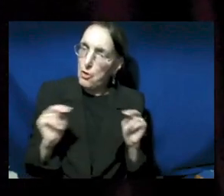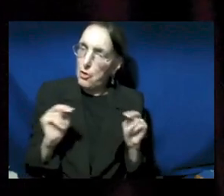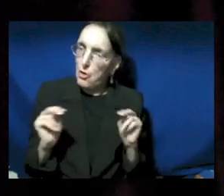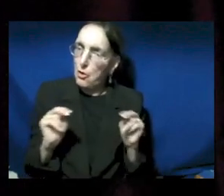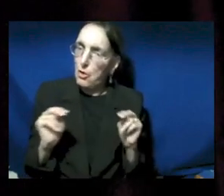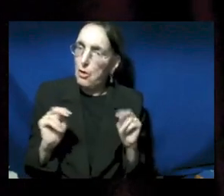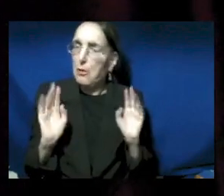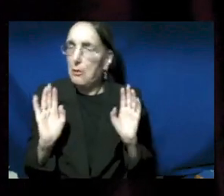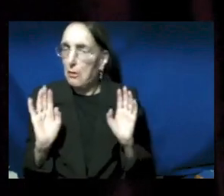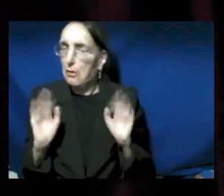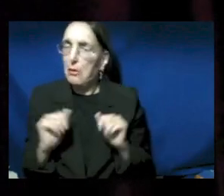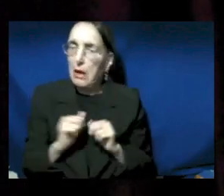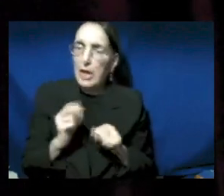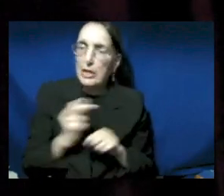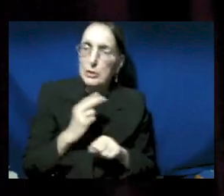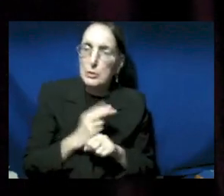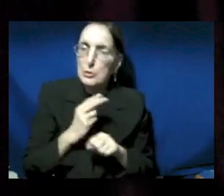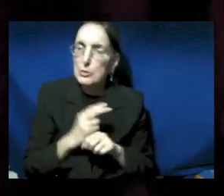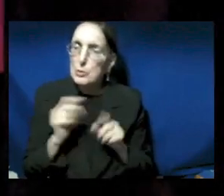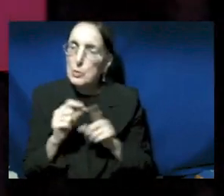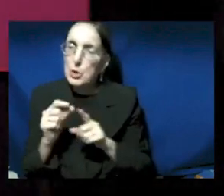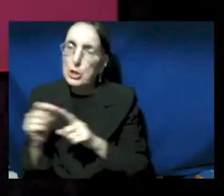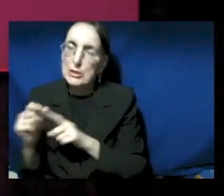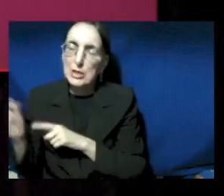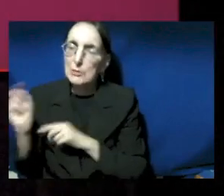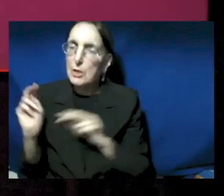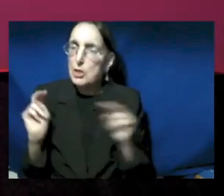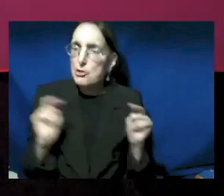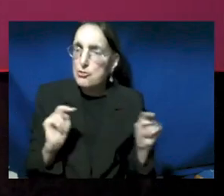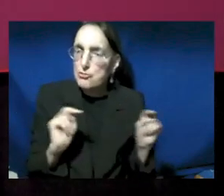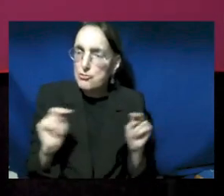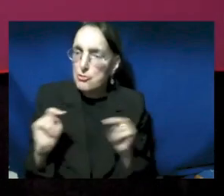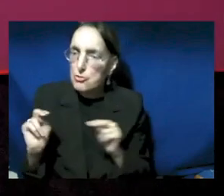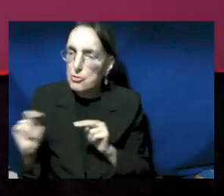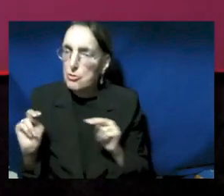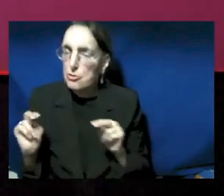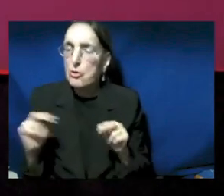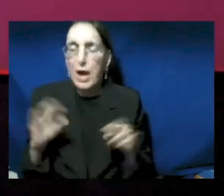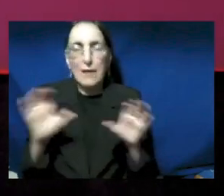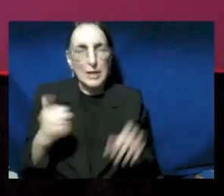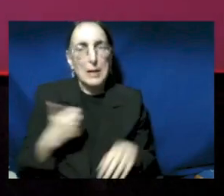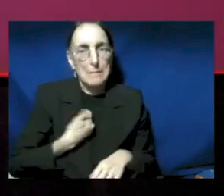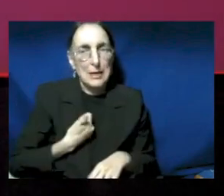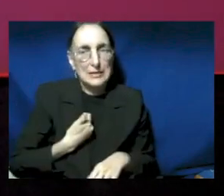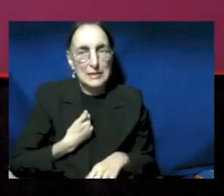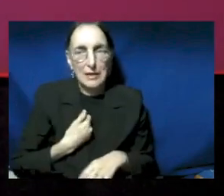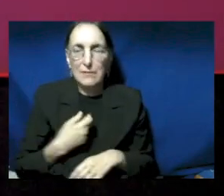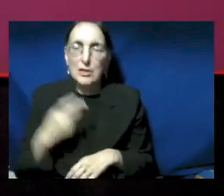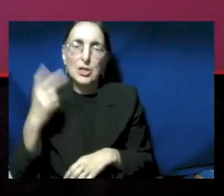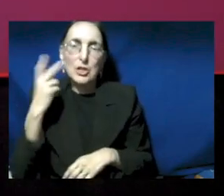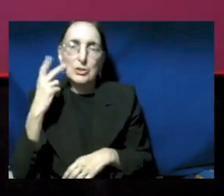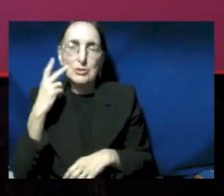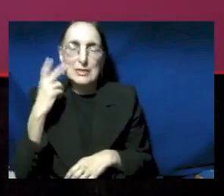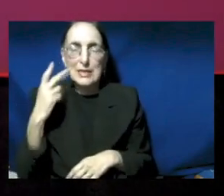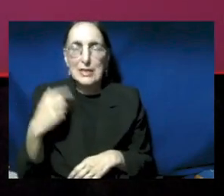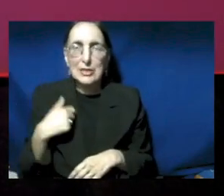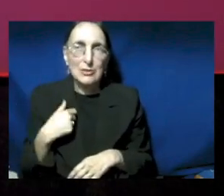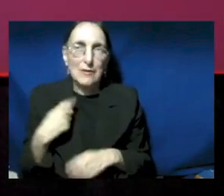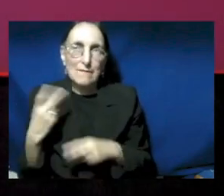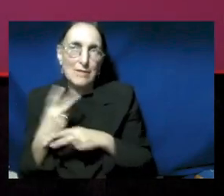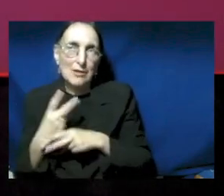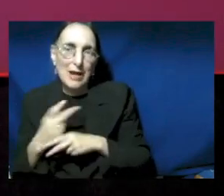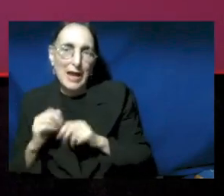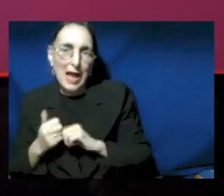that I pull out. Have you seen someone that create a sentence? I've done it myself. And you pull something out because you don't want to be offensive to anything,